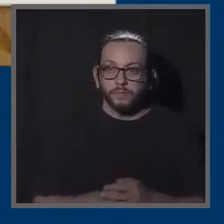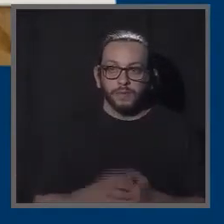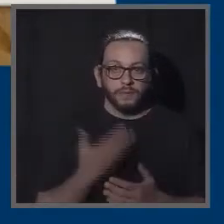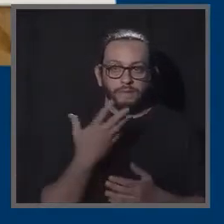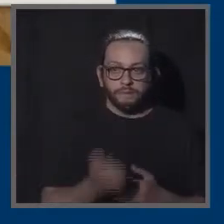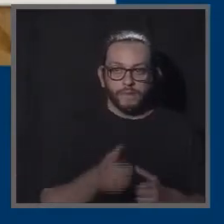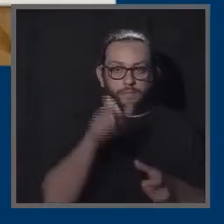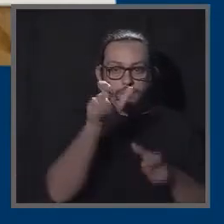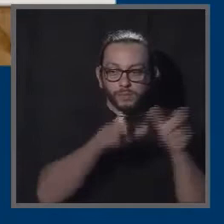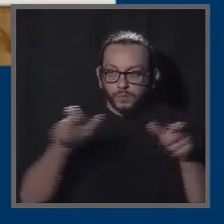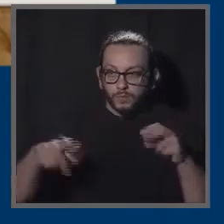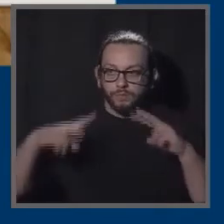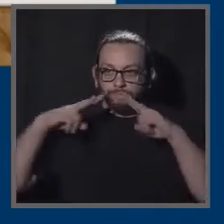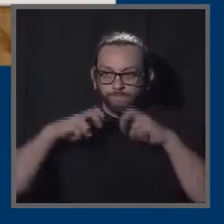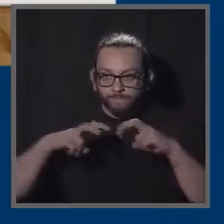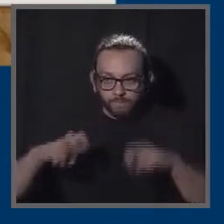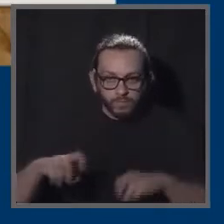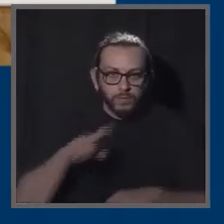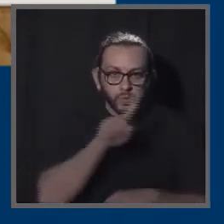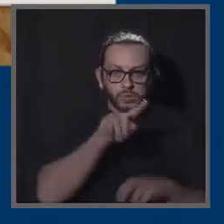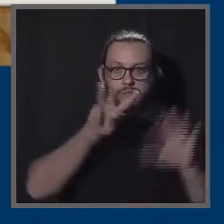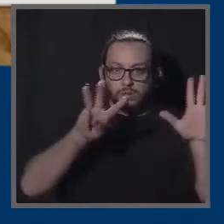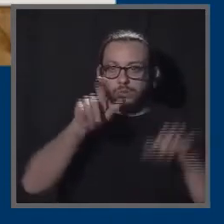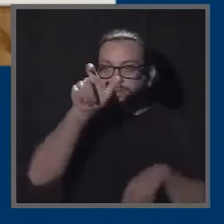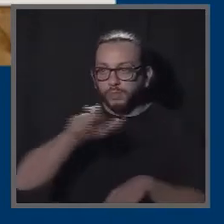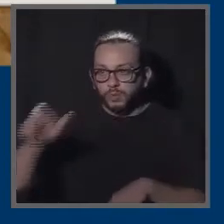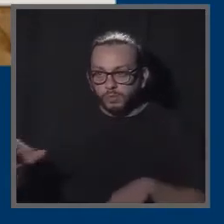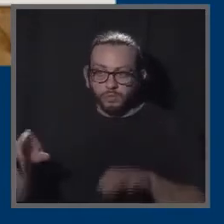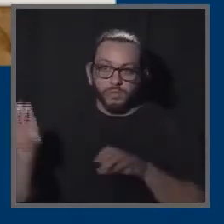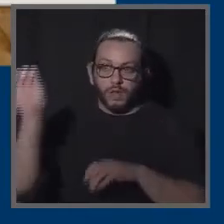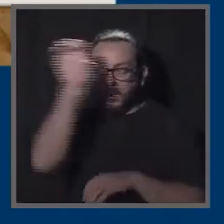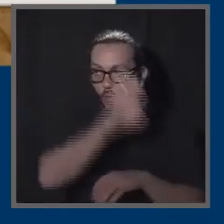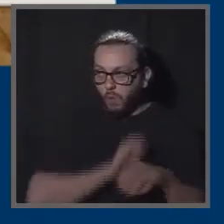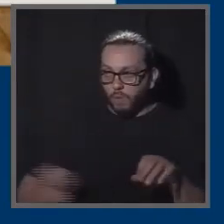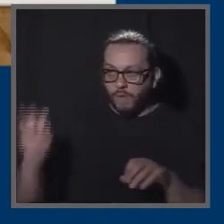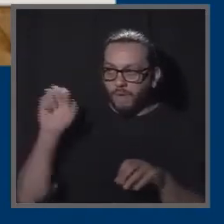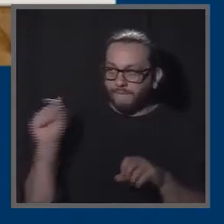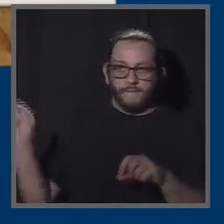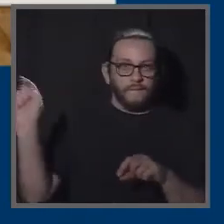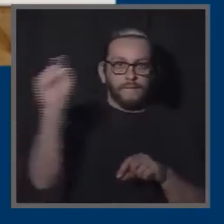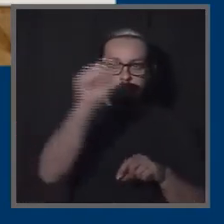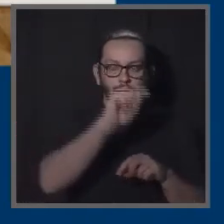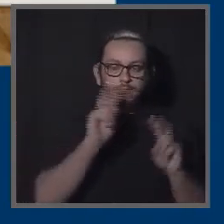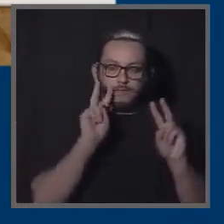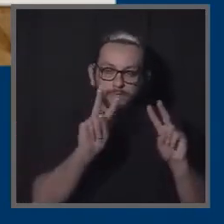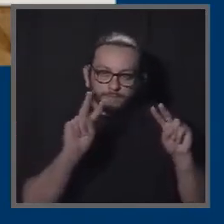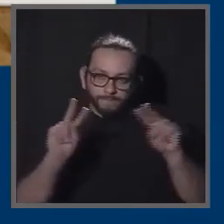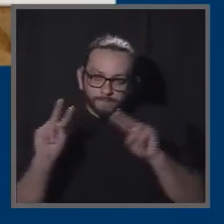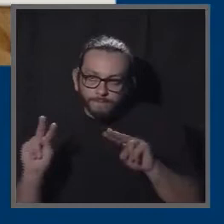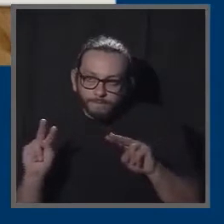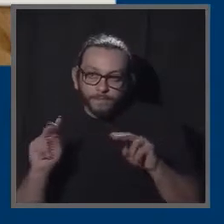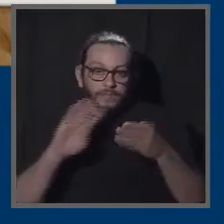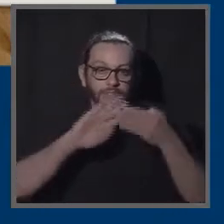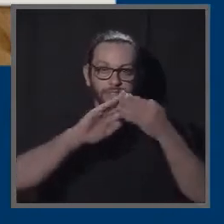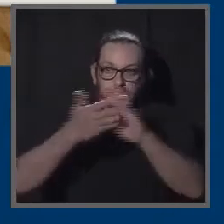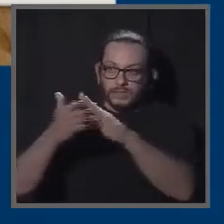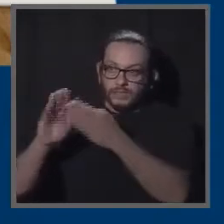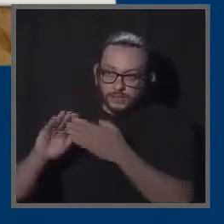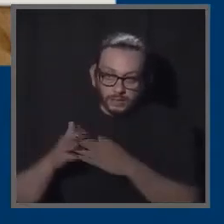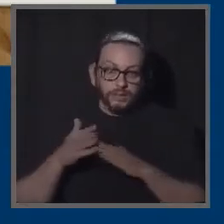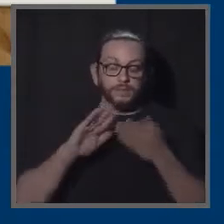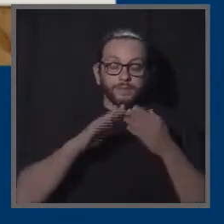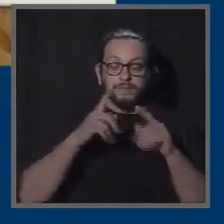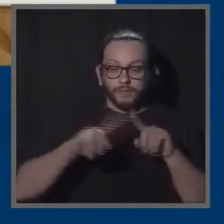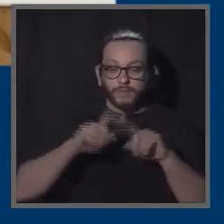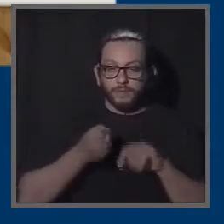Europe. We're looking at 10 small cities across Europe and thinking about what